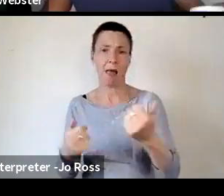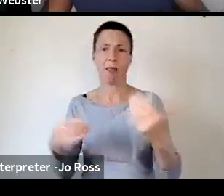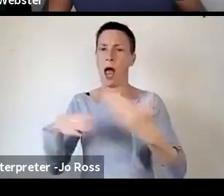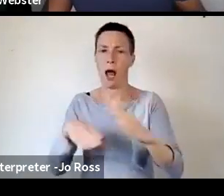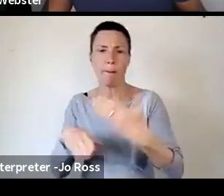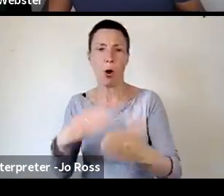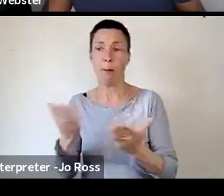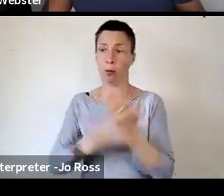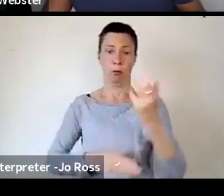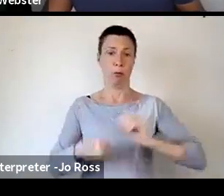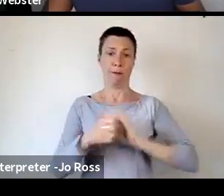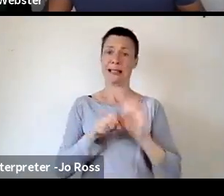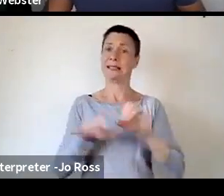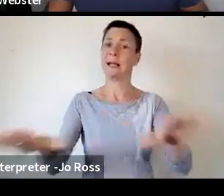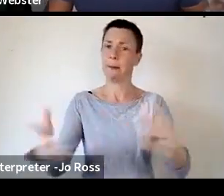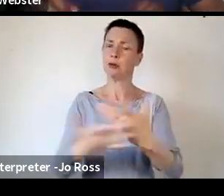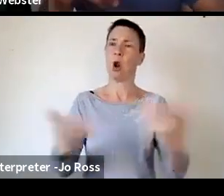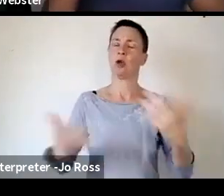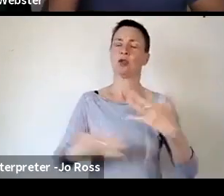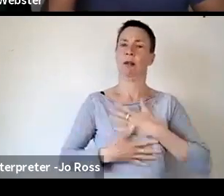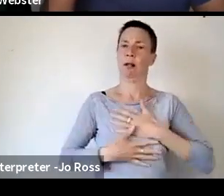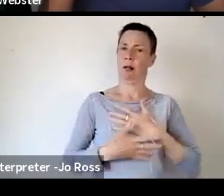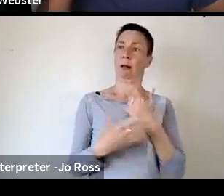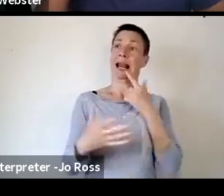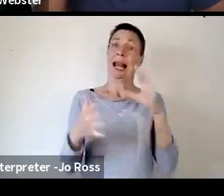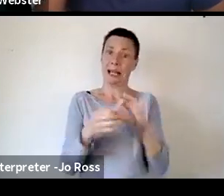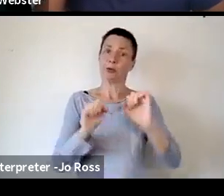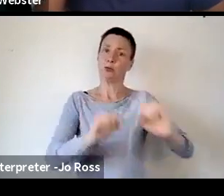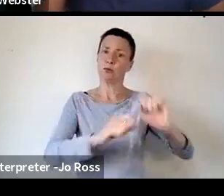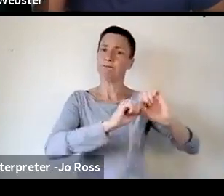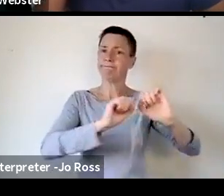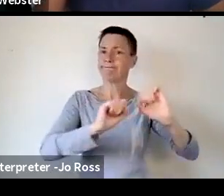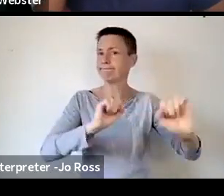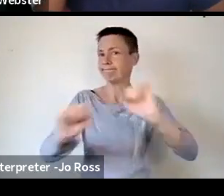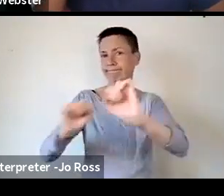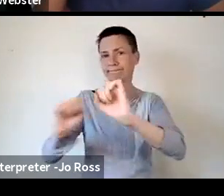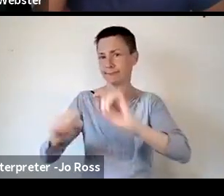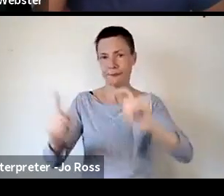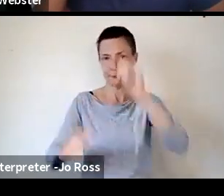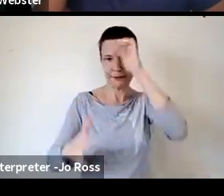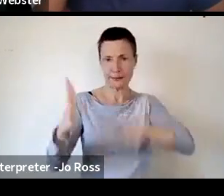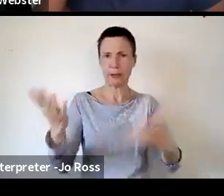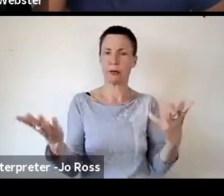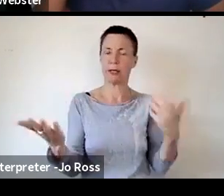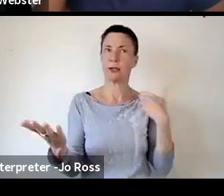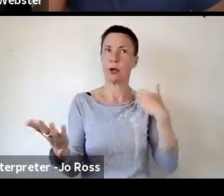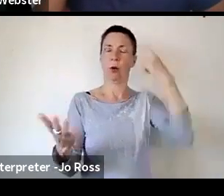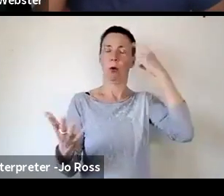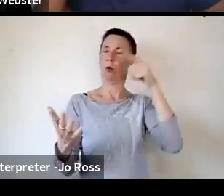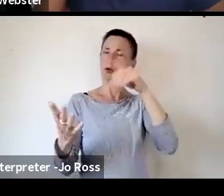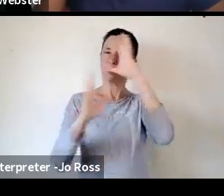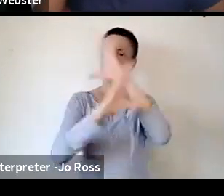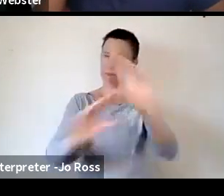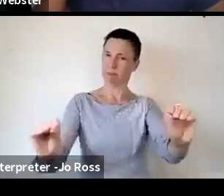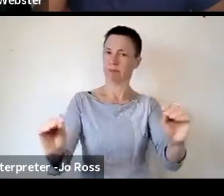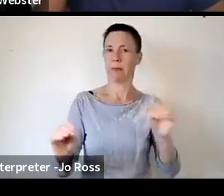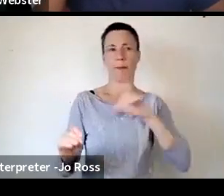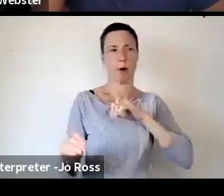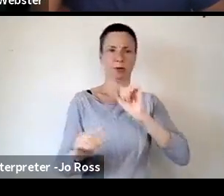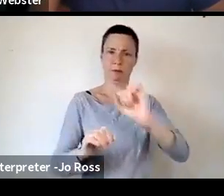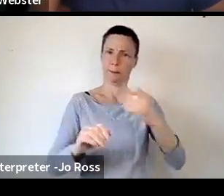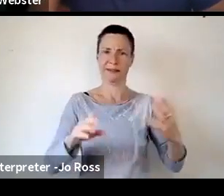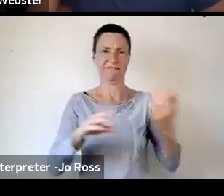the pandemic, linked with the experience and work that these guys have been doing in their fight for better working practice in